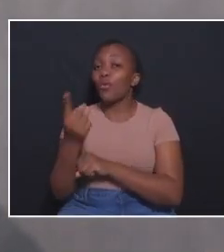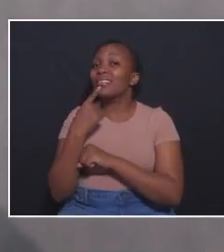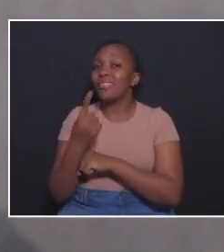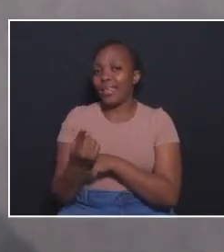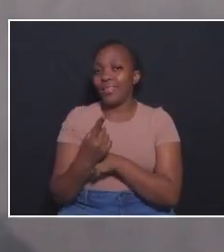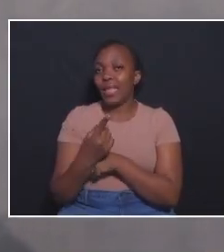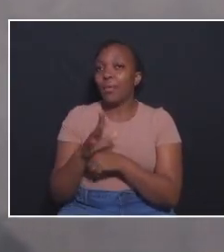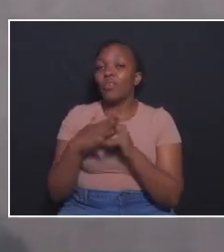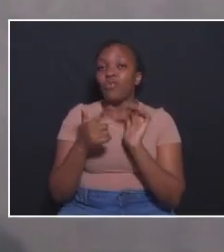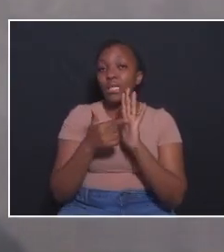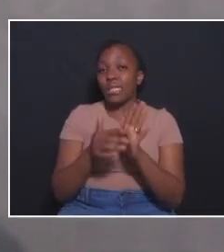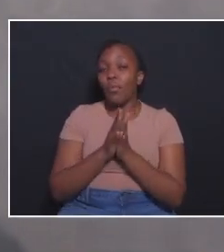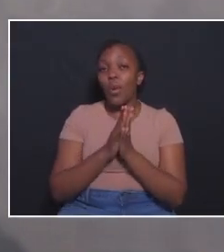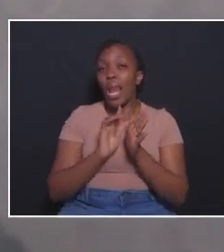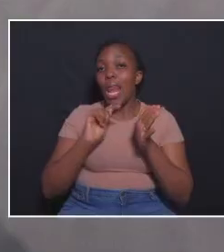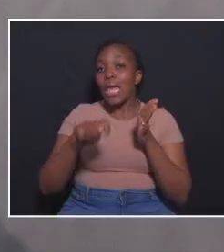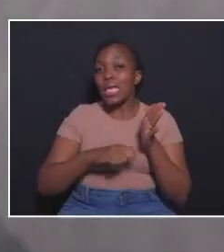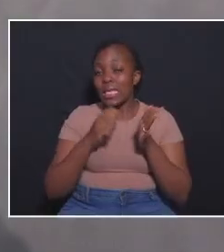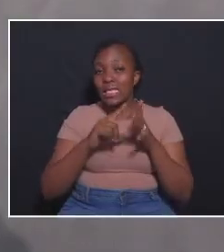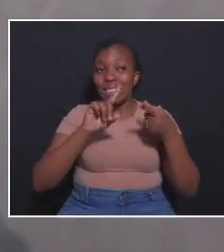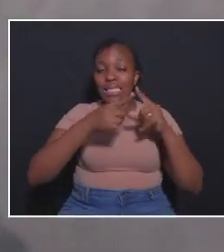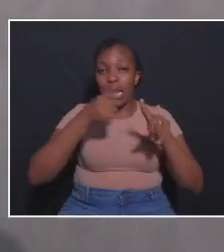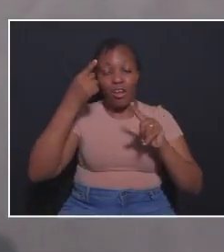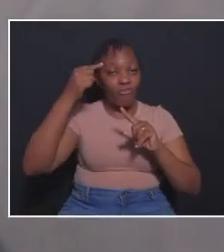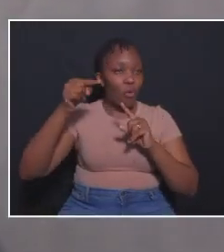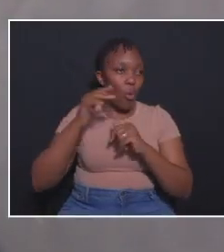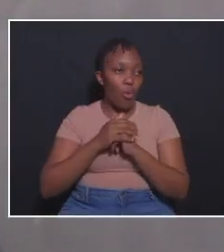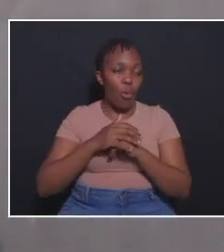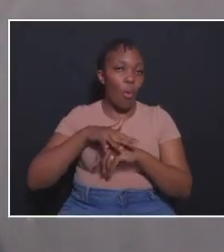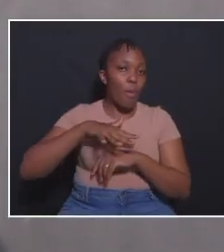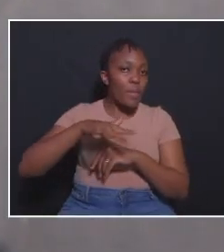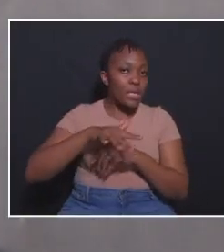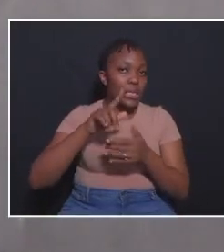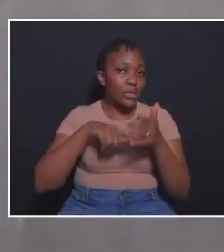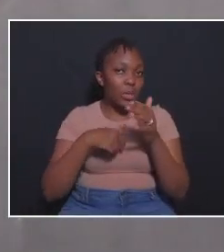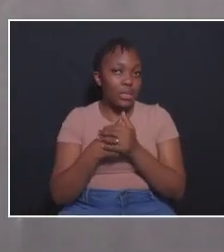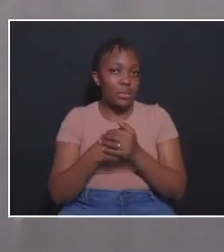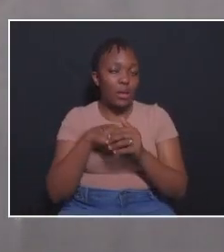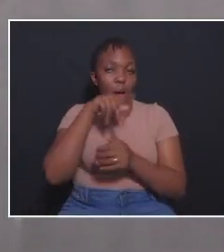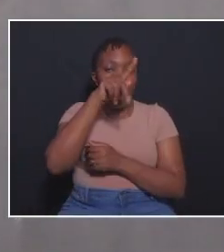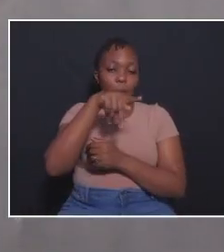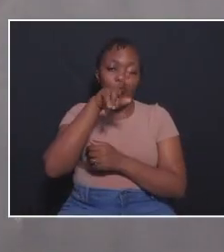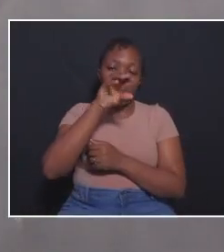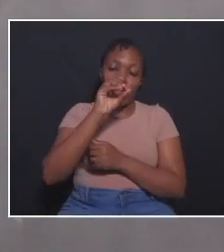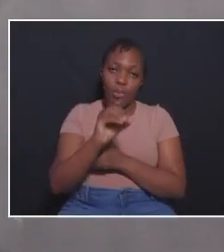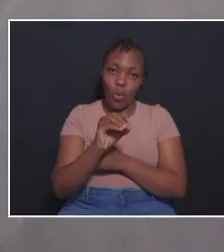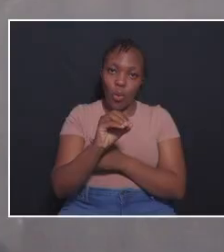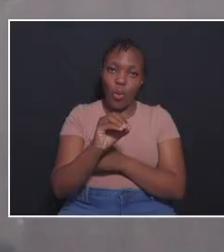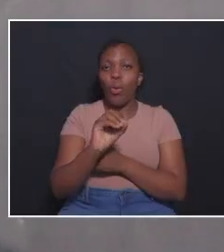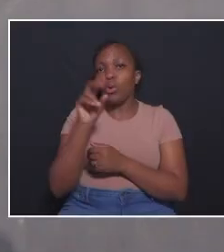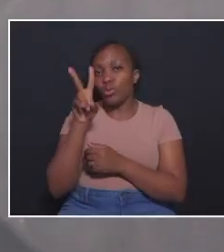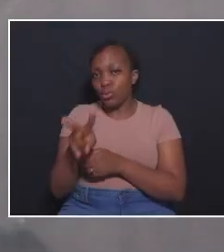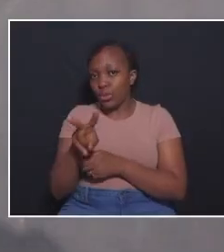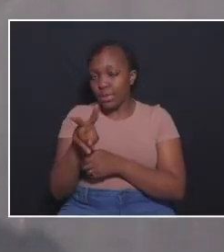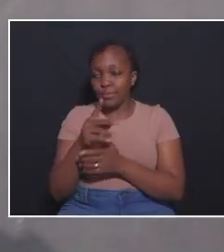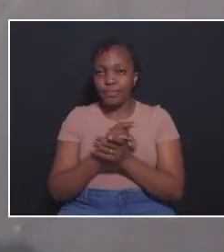industry standard for mixing is Pro Tools. People around the